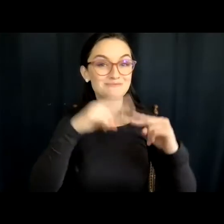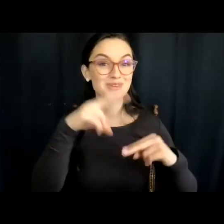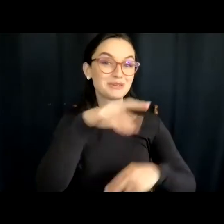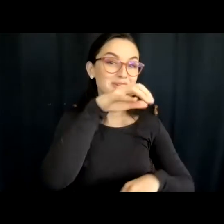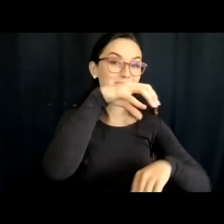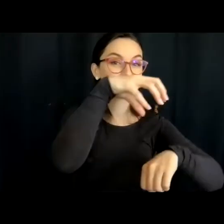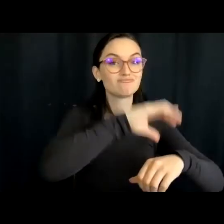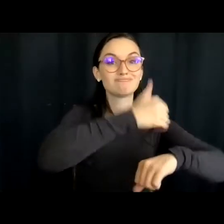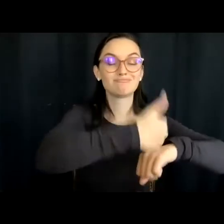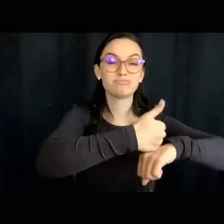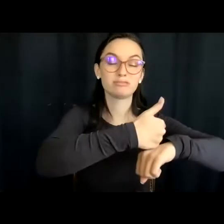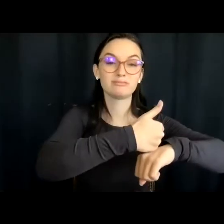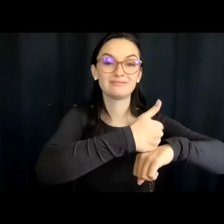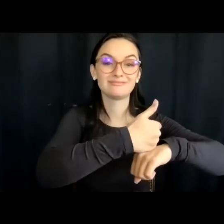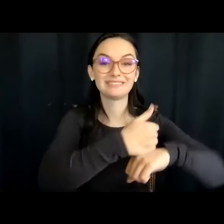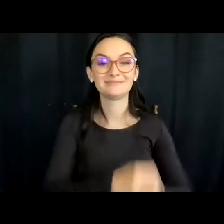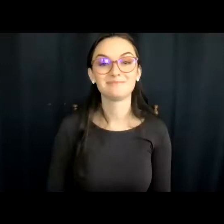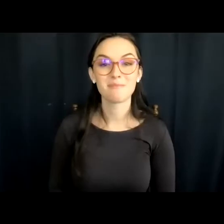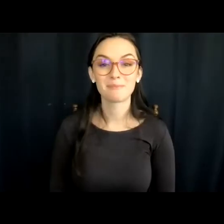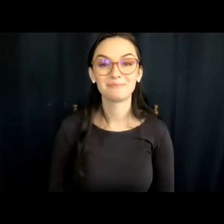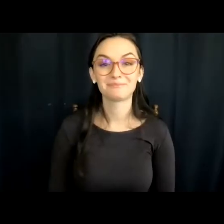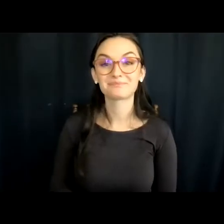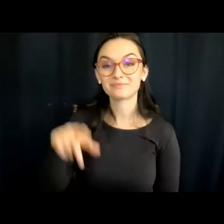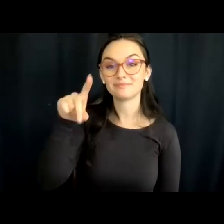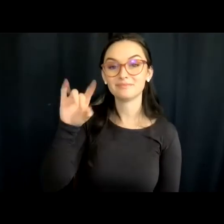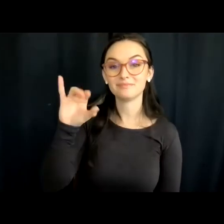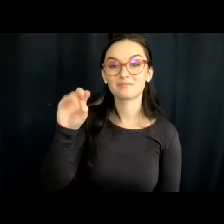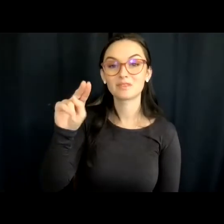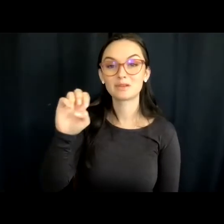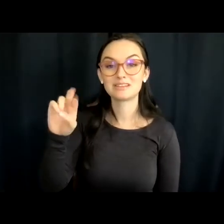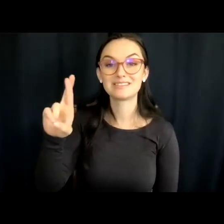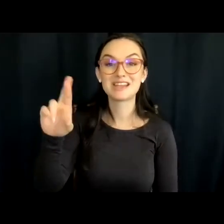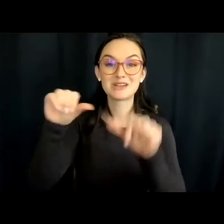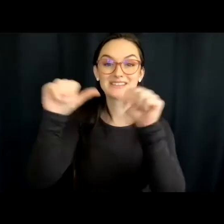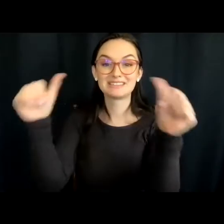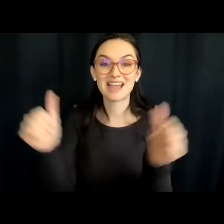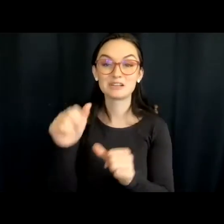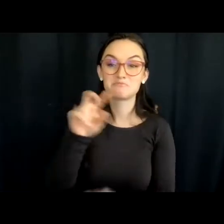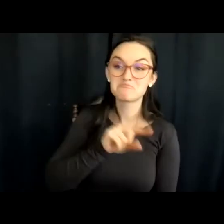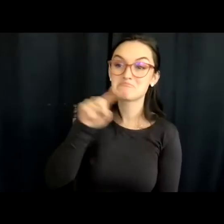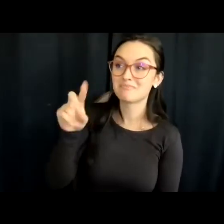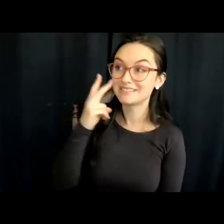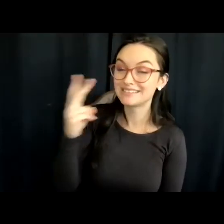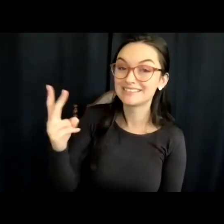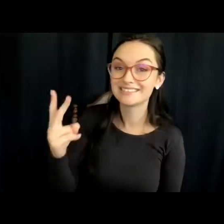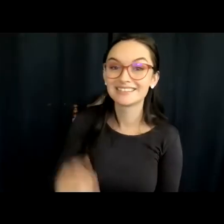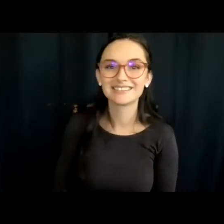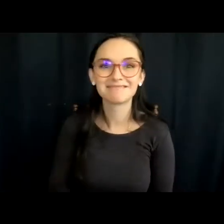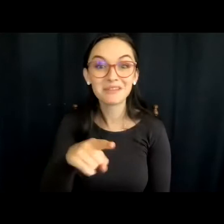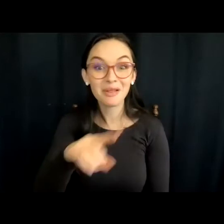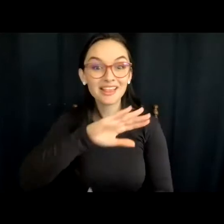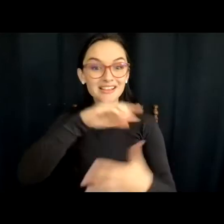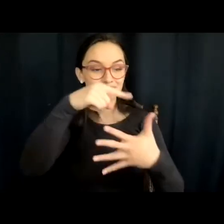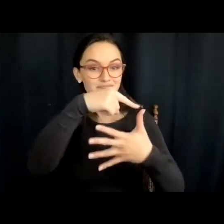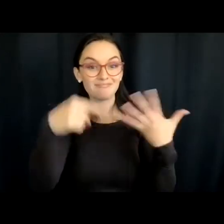family's next stop. A friendly couple waved and said, "Go Ducks!" So these are all actual places on